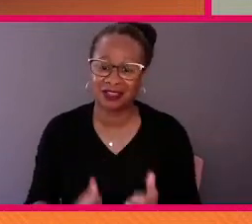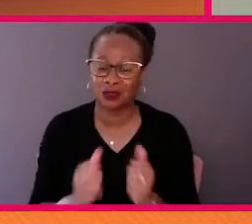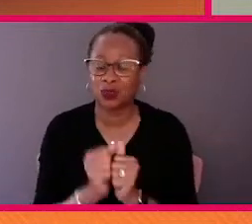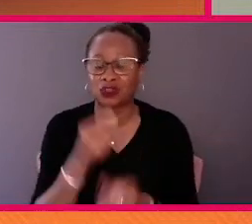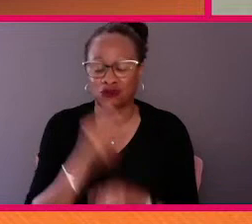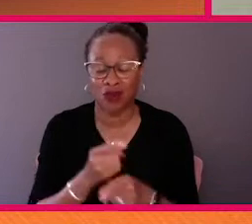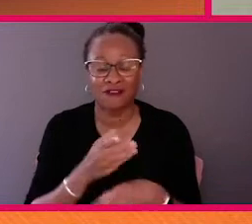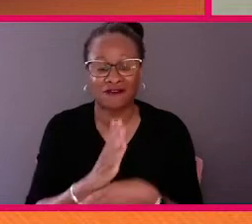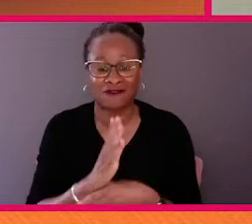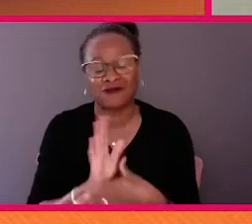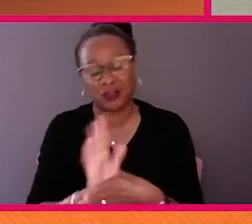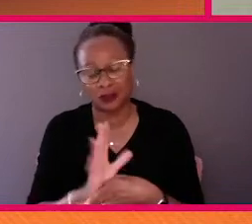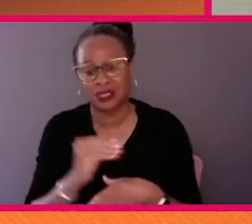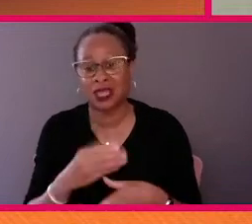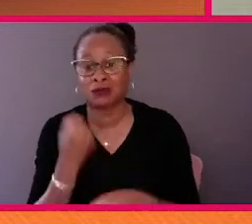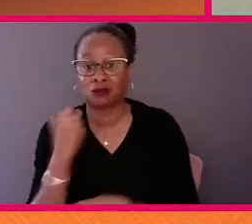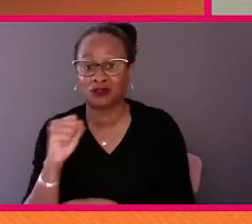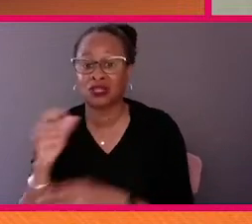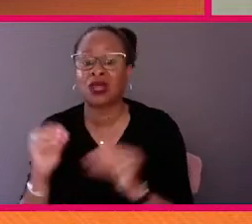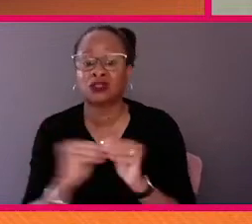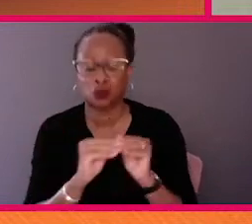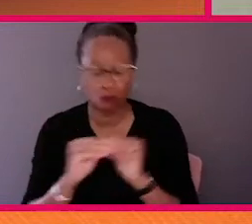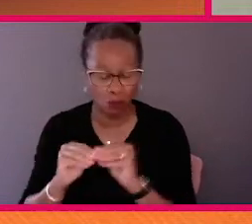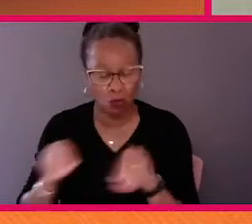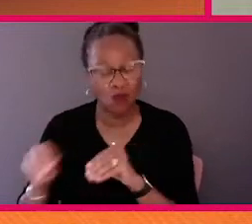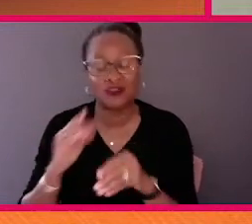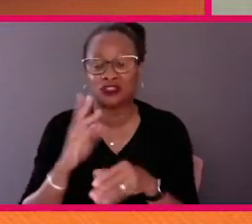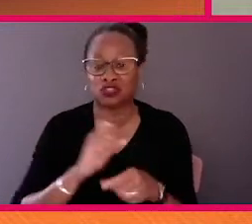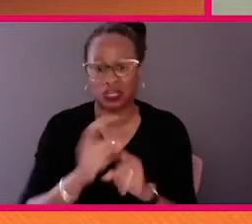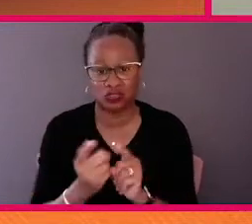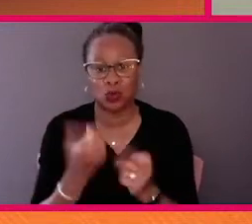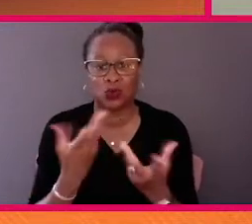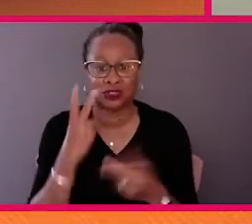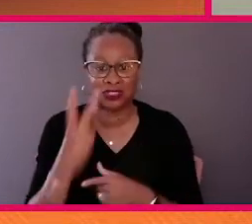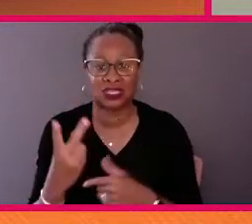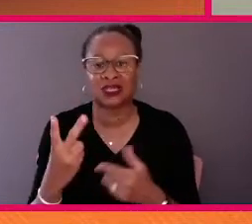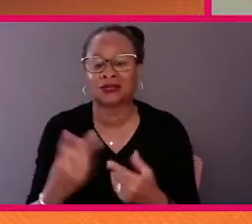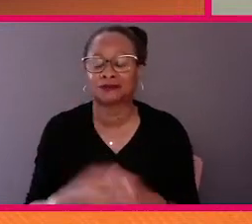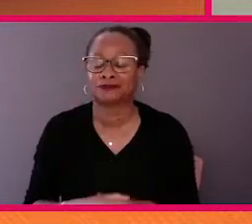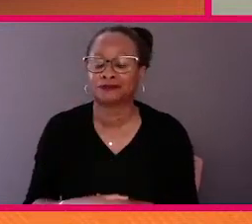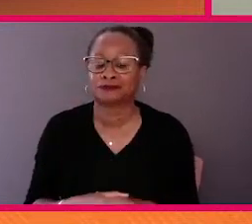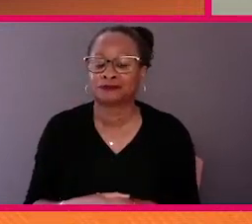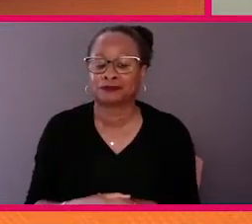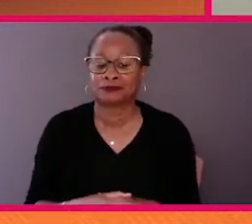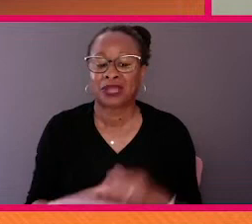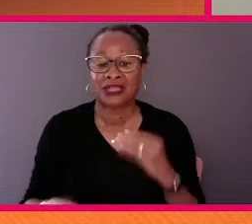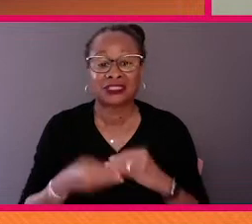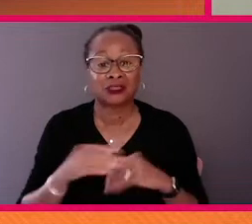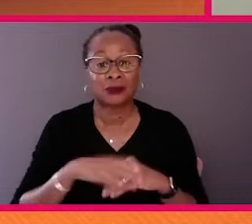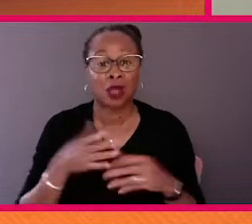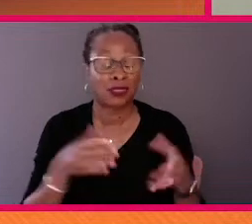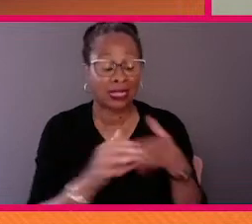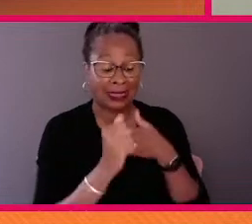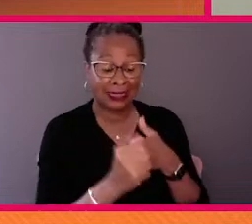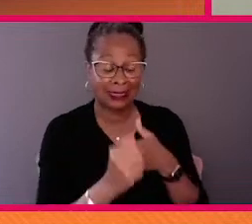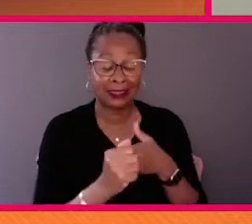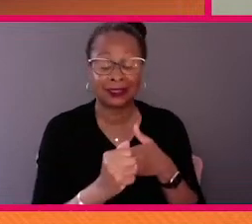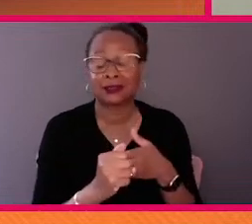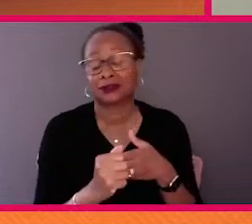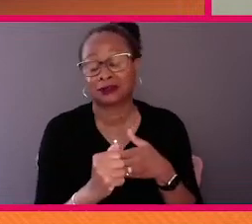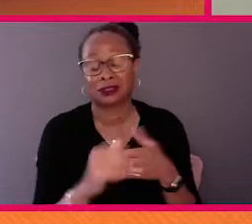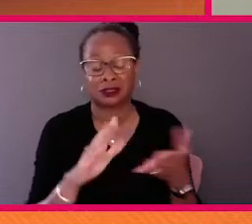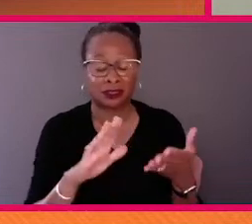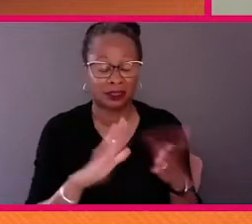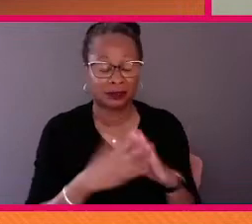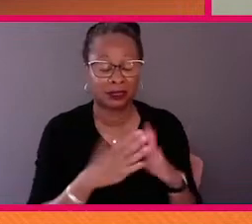dial toward change on the biggest issues of our time. Additionally, I'm also on the steering committee member of the Asian American